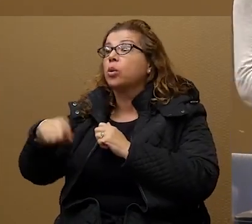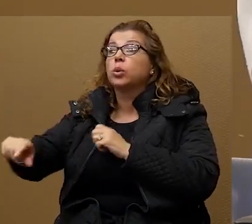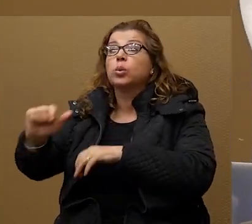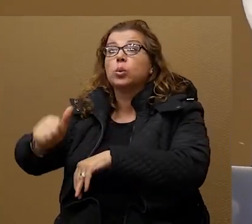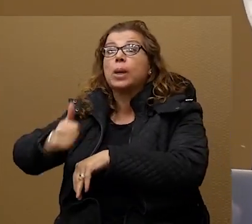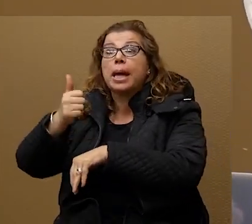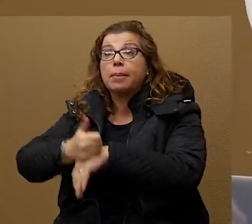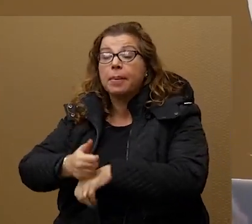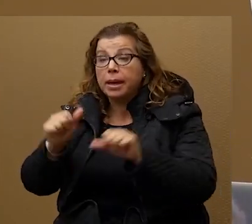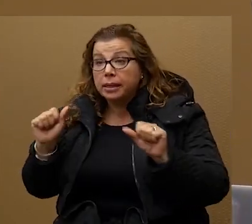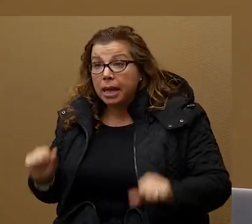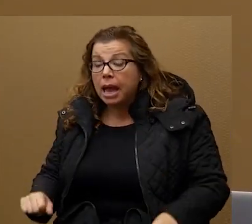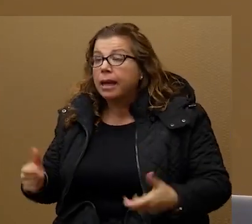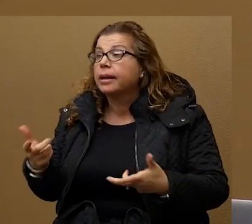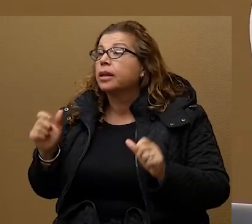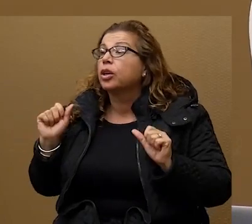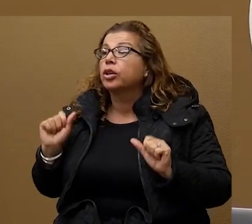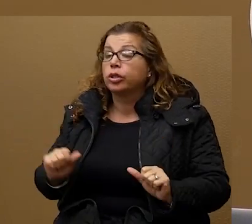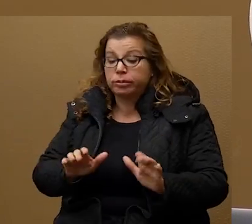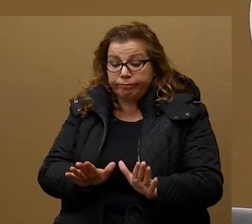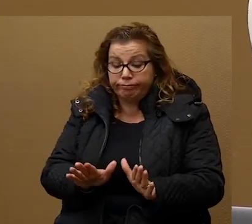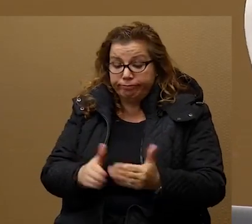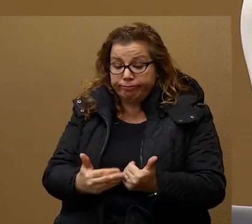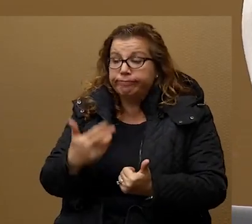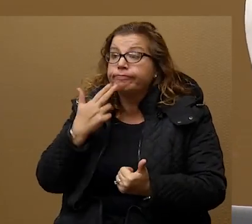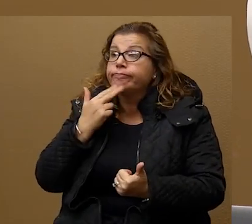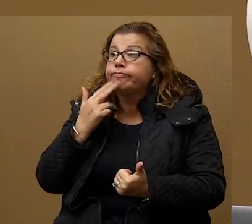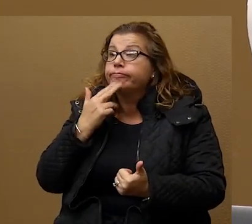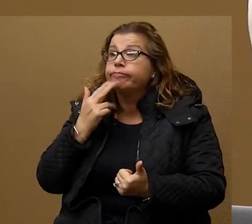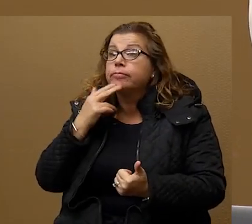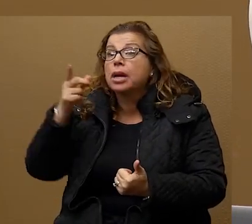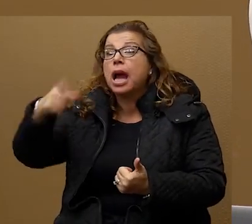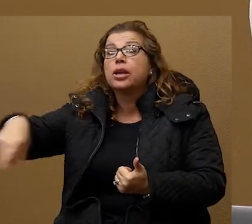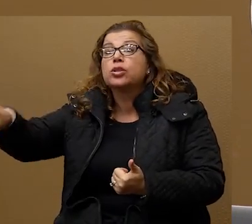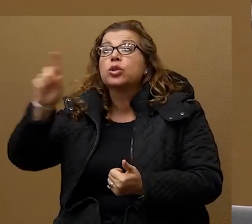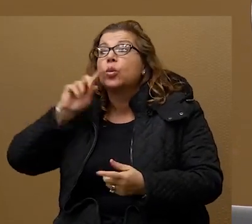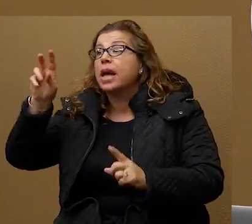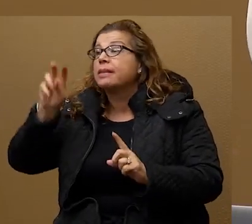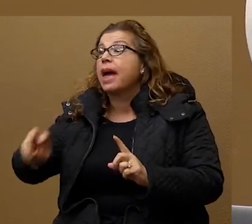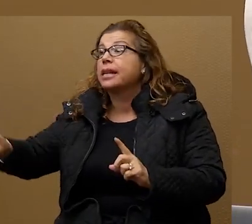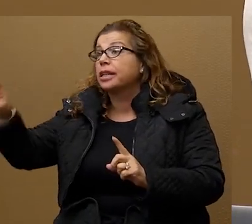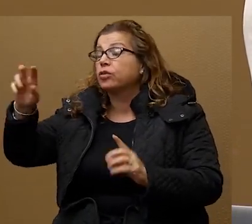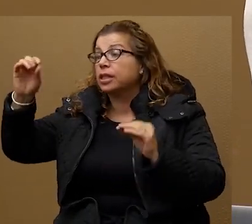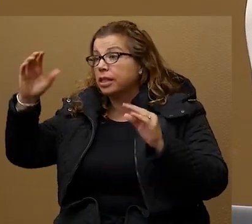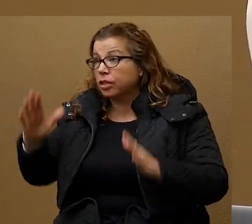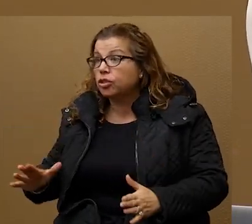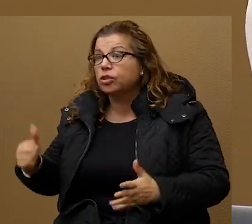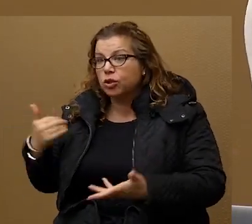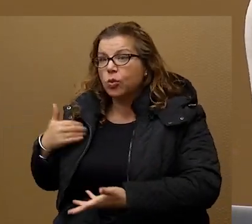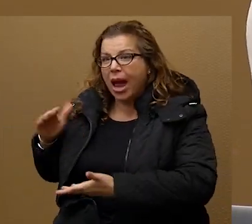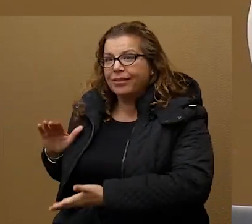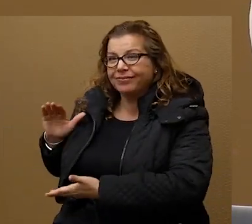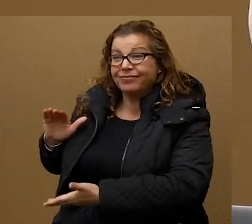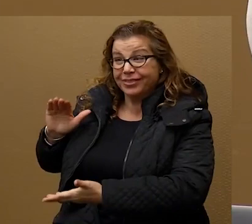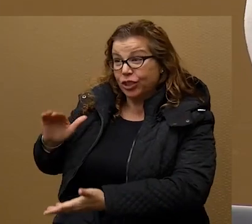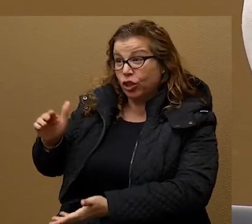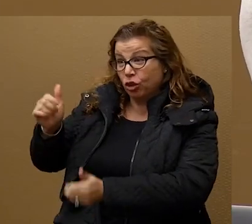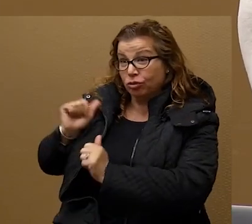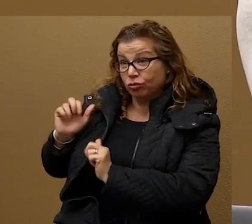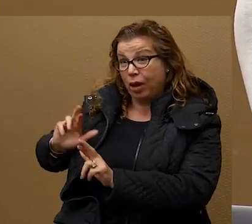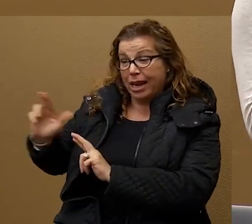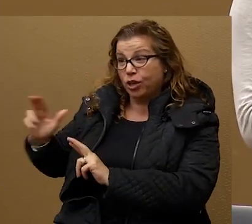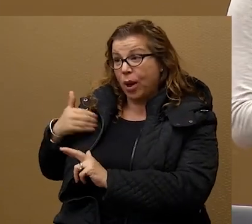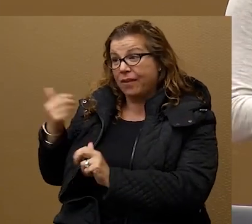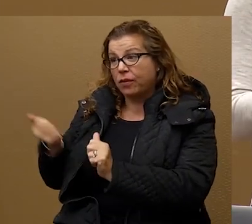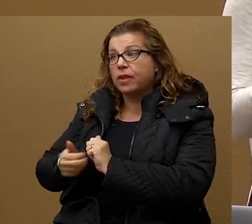could they could look like a little box as itinerates. This is what you do. You carry your stuff with you. You could